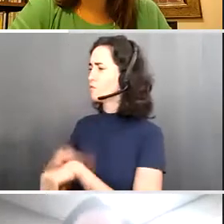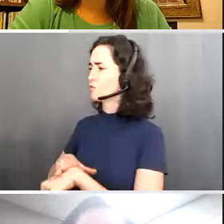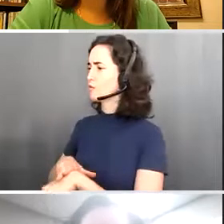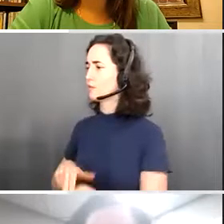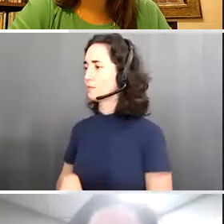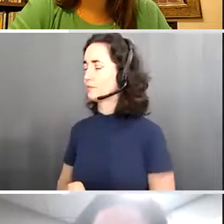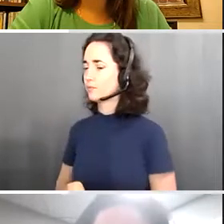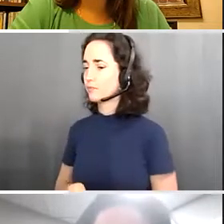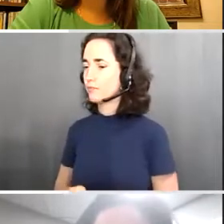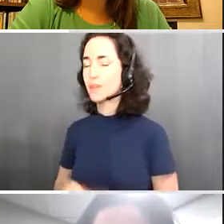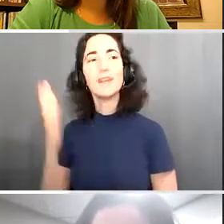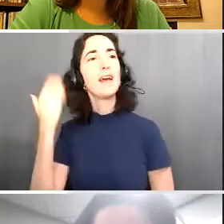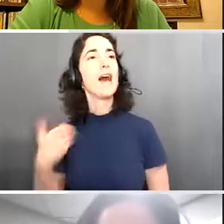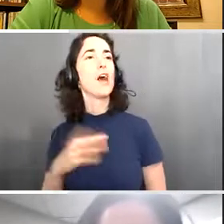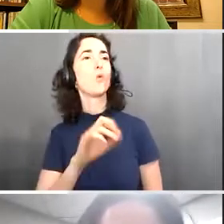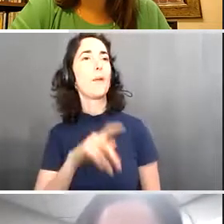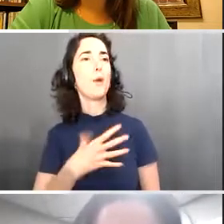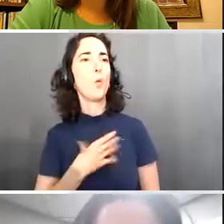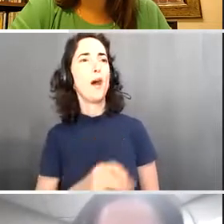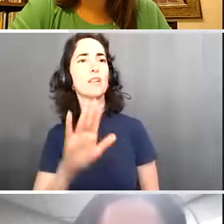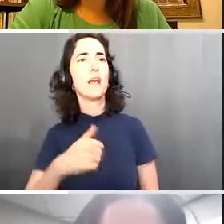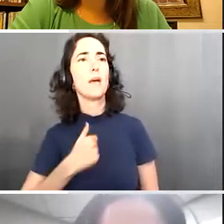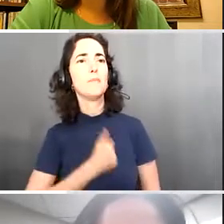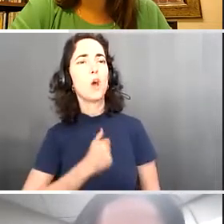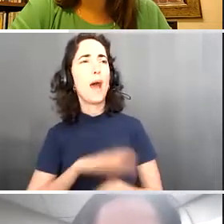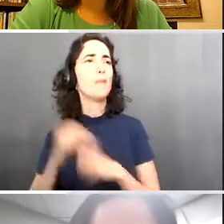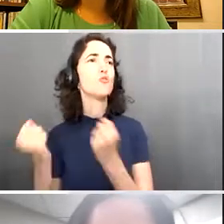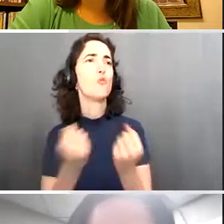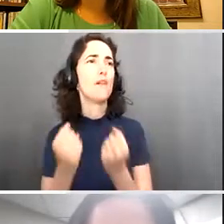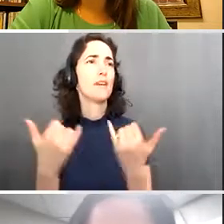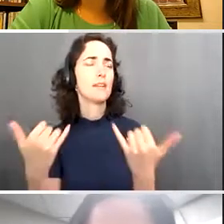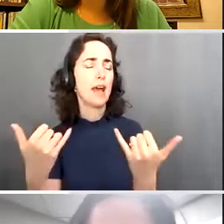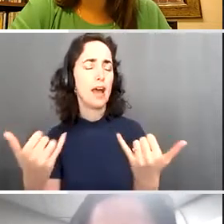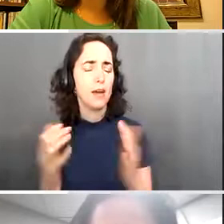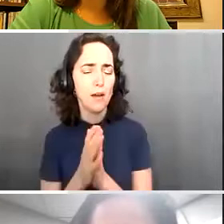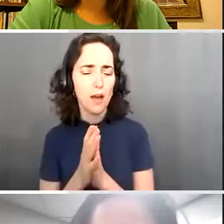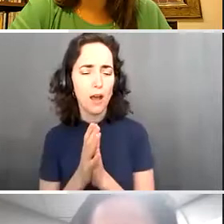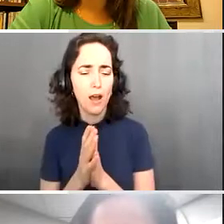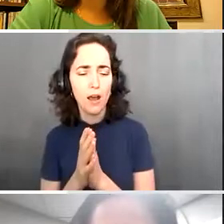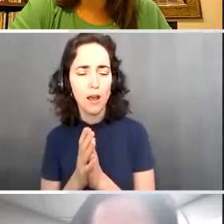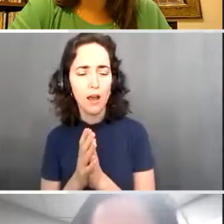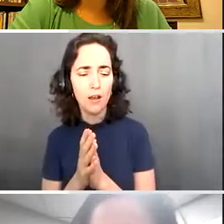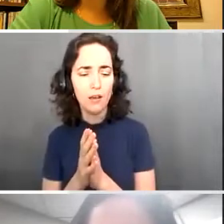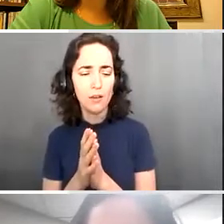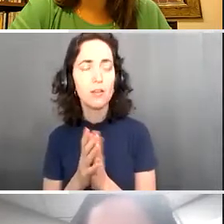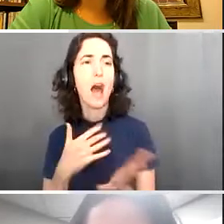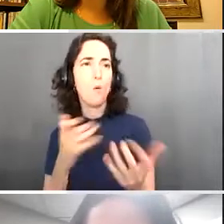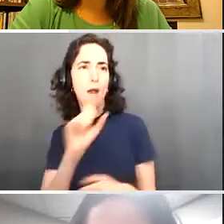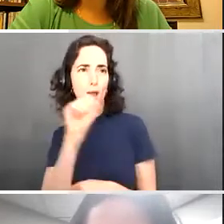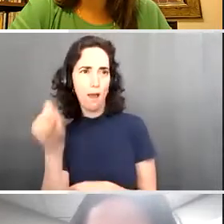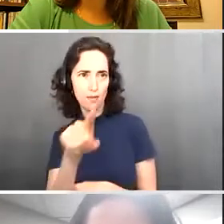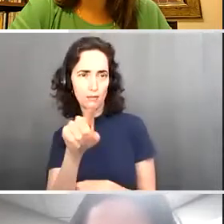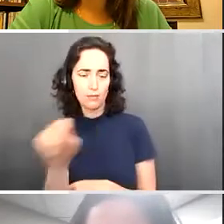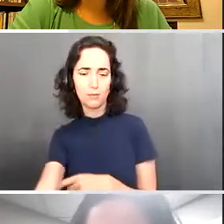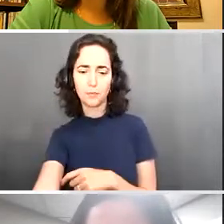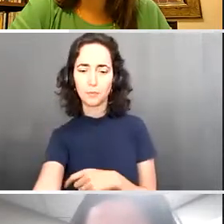Hi, yes, this is Rep. White. I apologize, I'm on the road today. I do want to ask a question on this